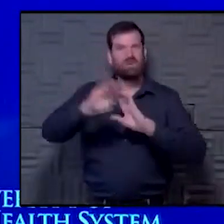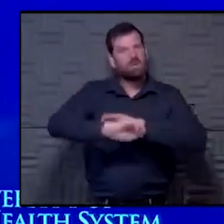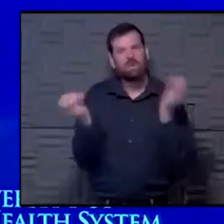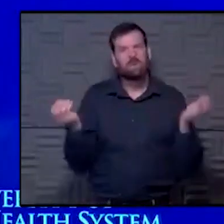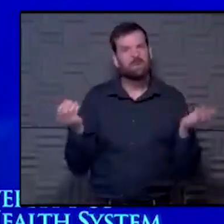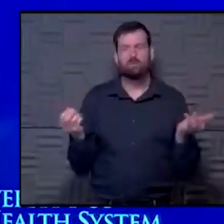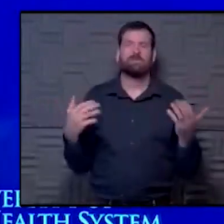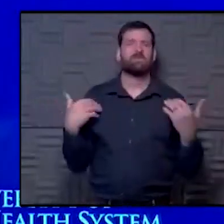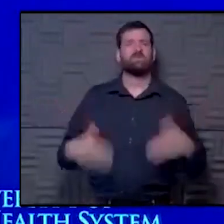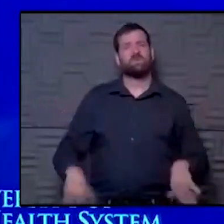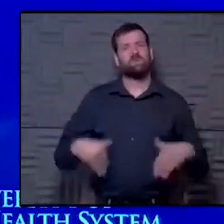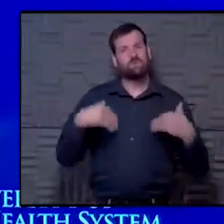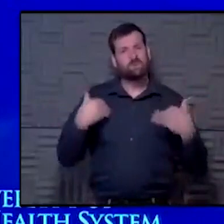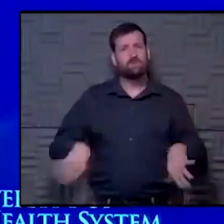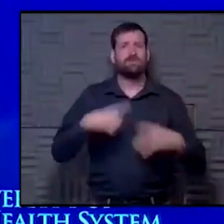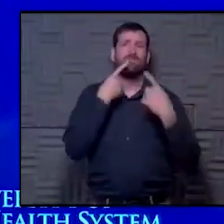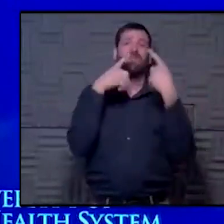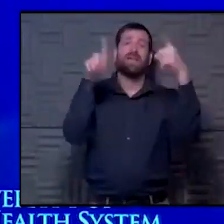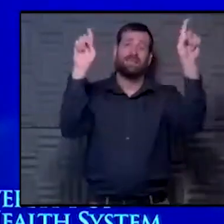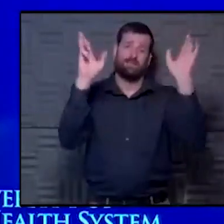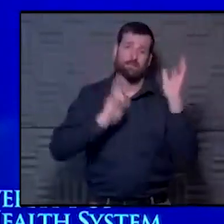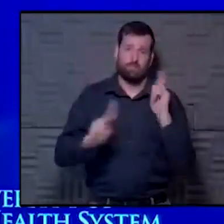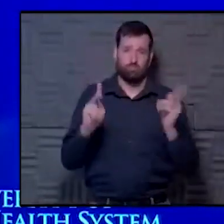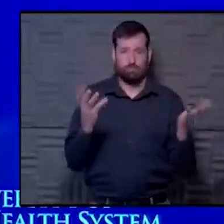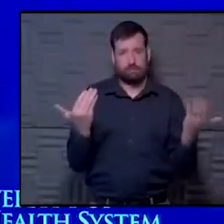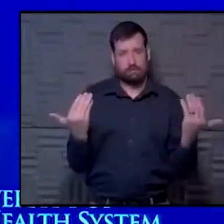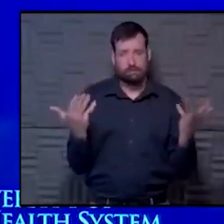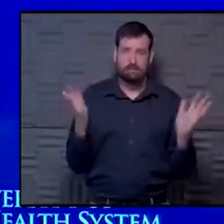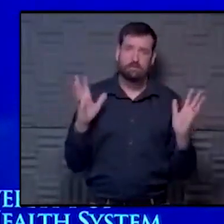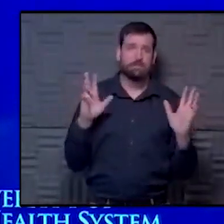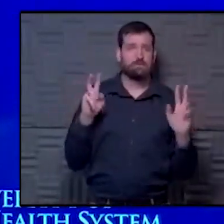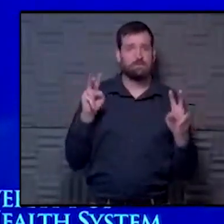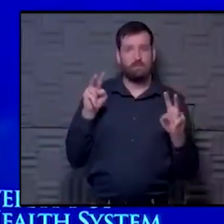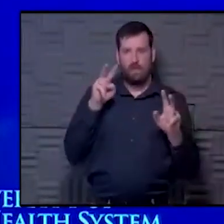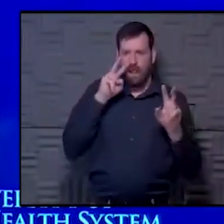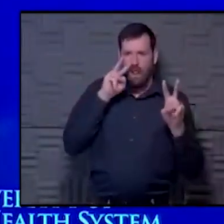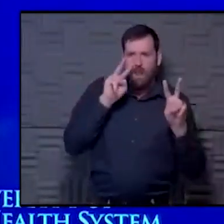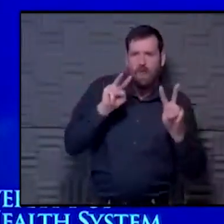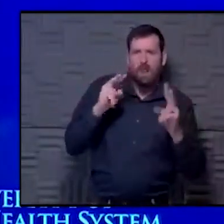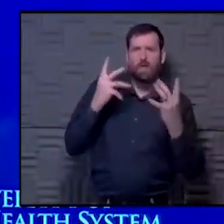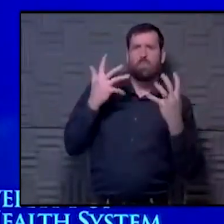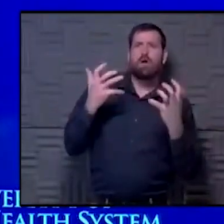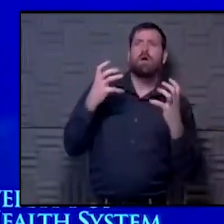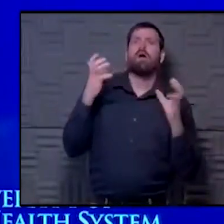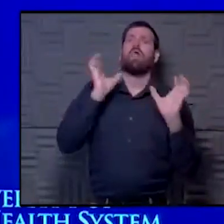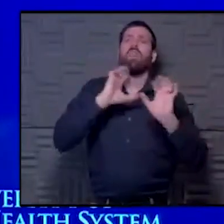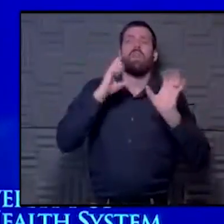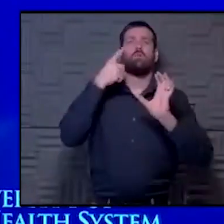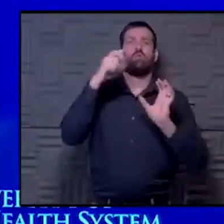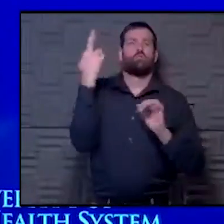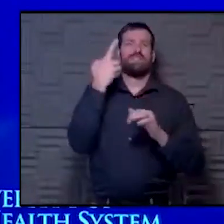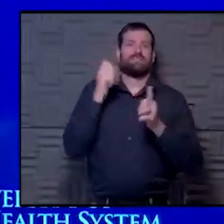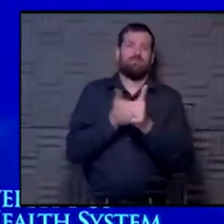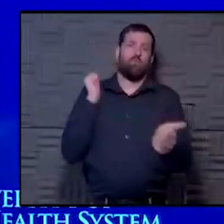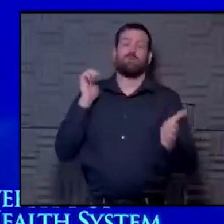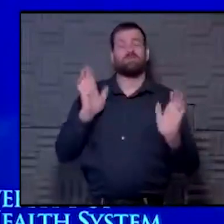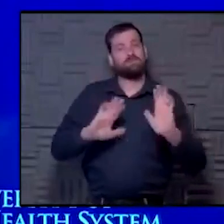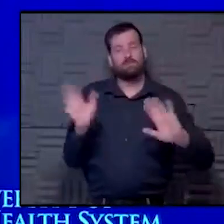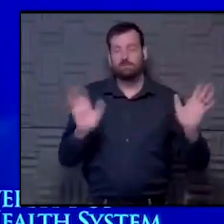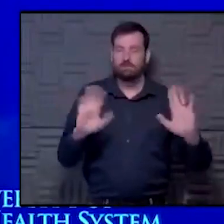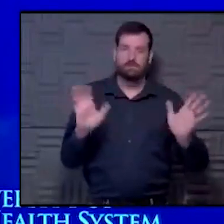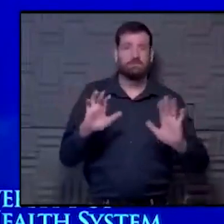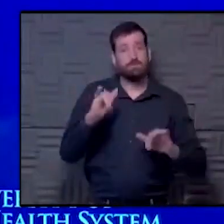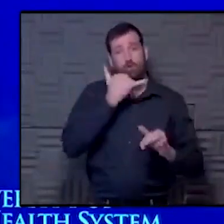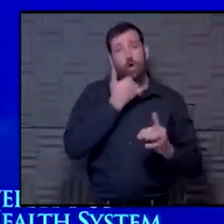it's incredibly effective, people. You got to quit looking for reasons to not take the vaccine. Right. That's